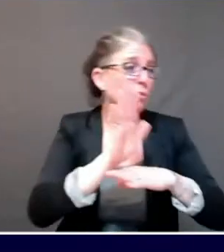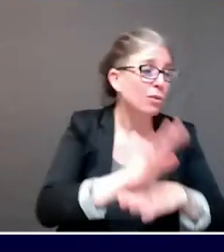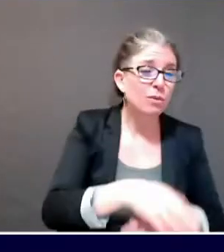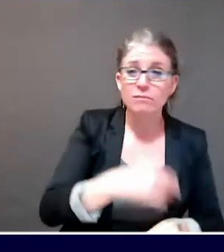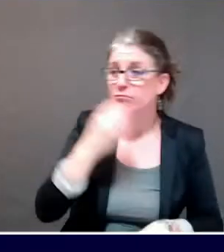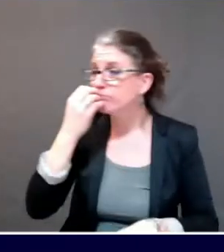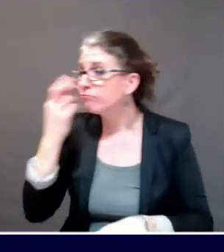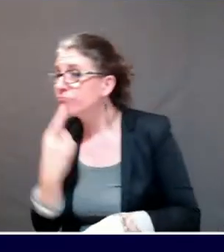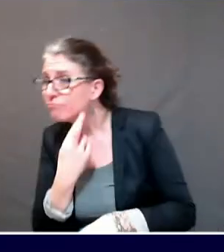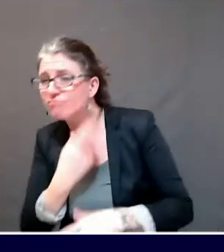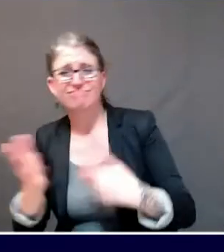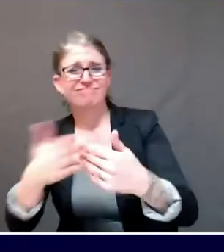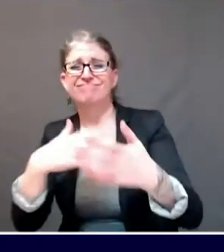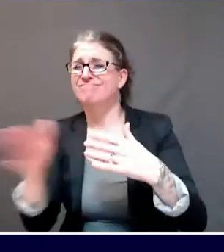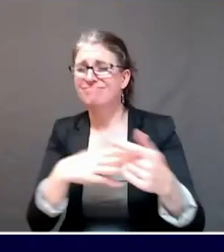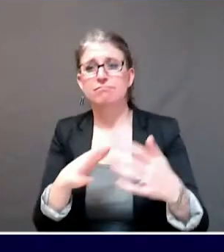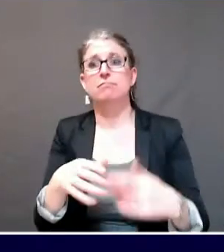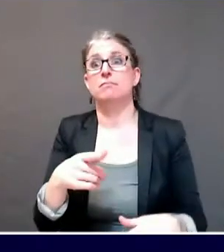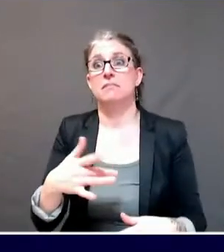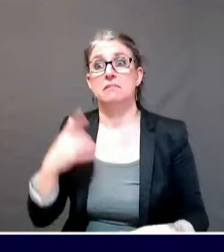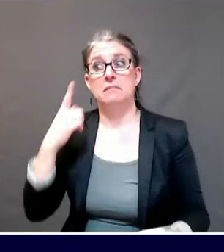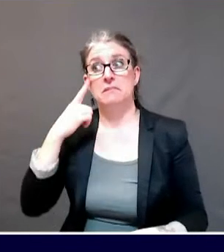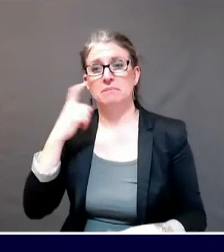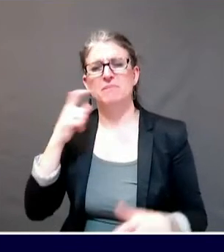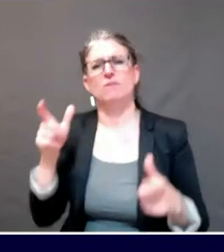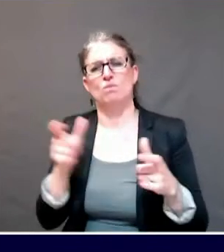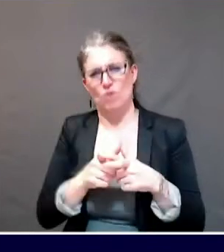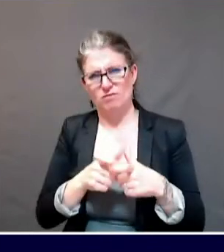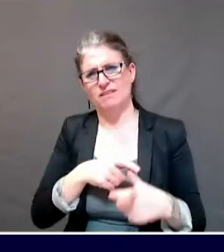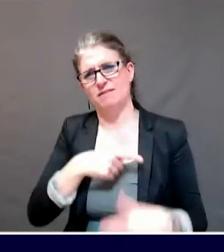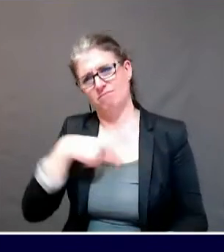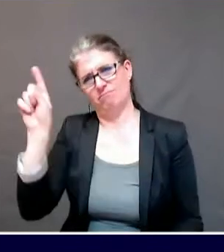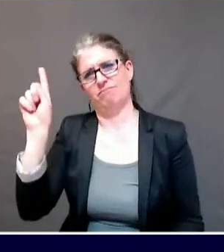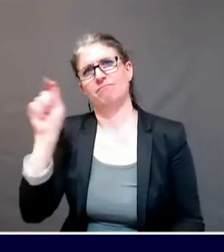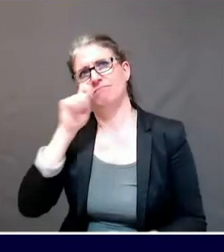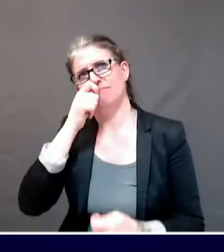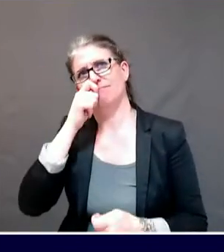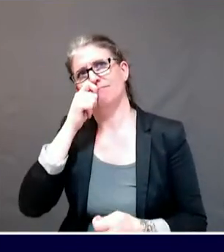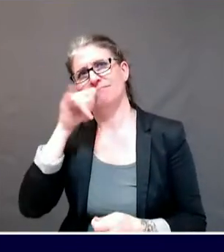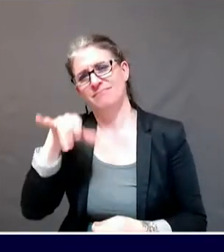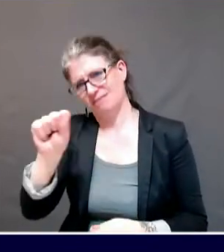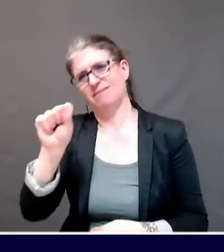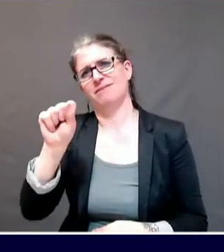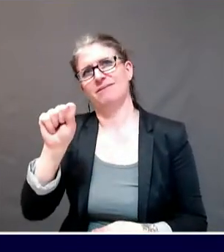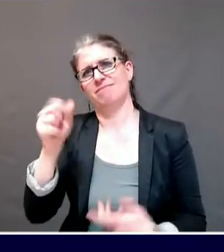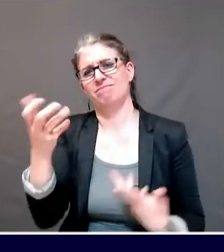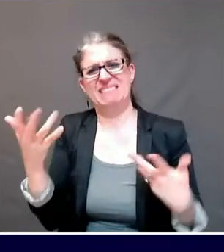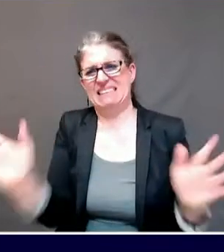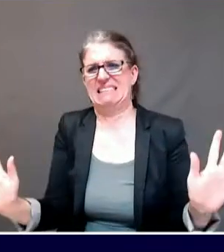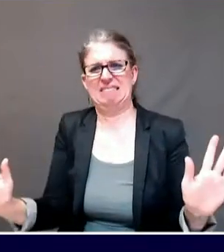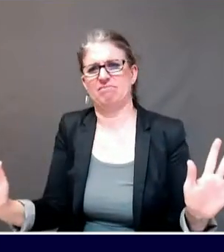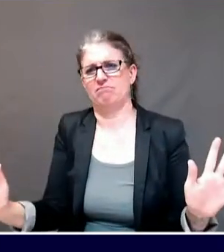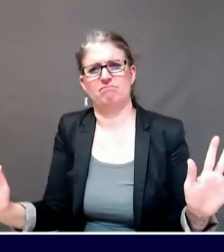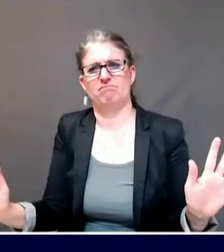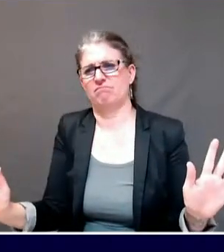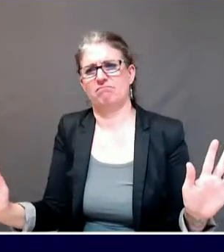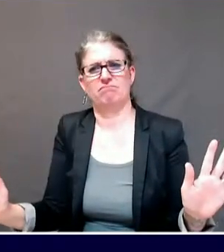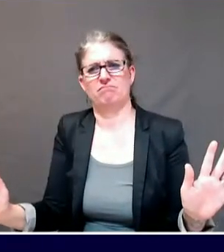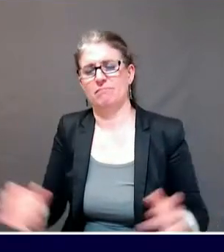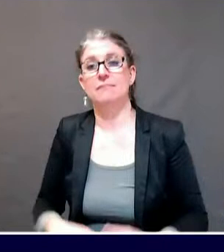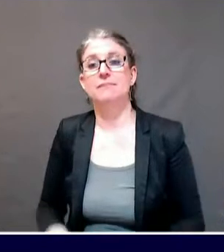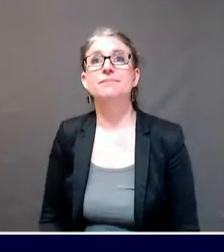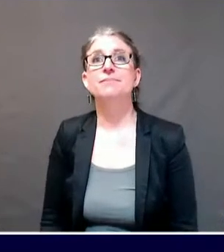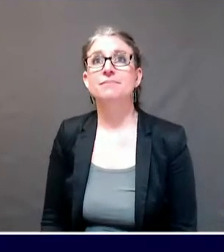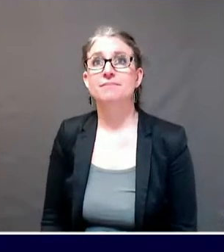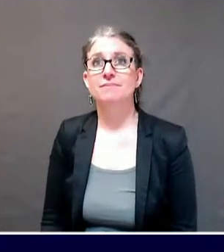go to work, do not hang out with others, do not go out. Number two, arrange to get tested. There are now at least 30